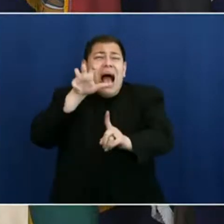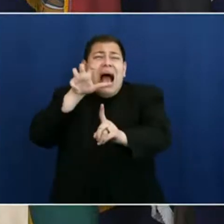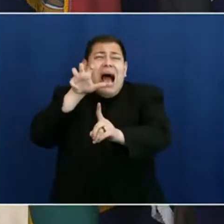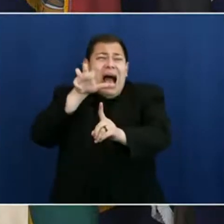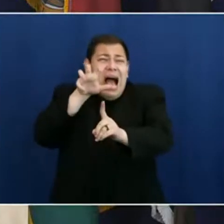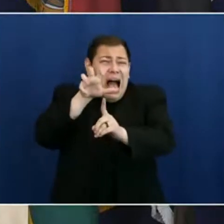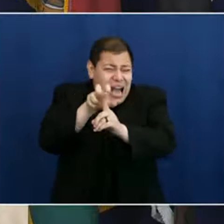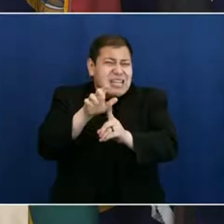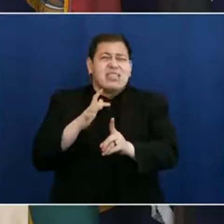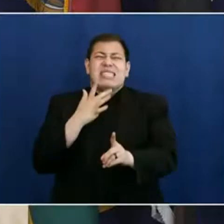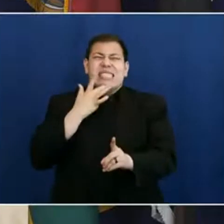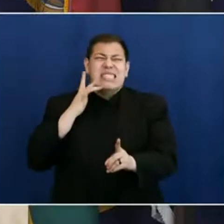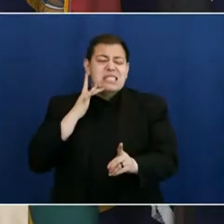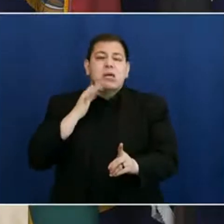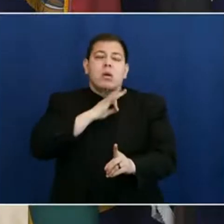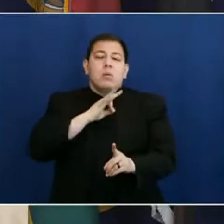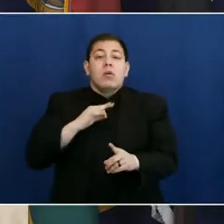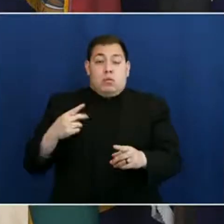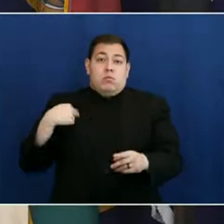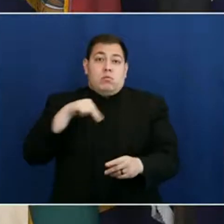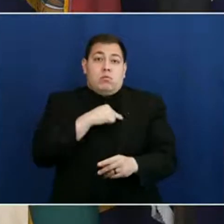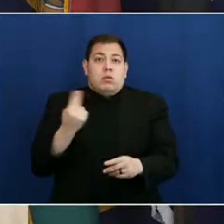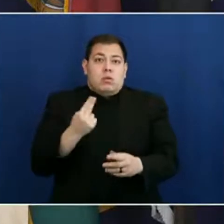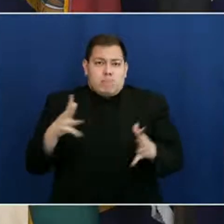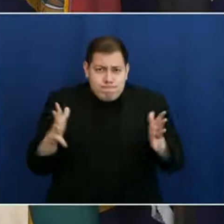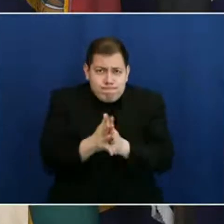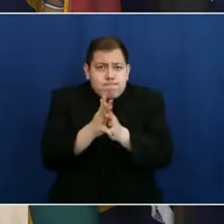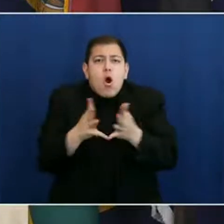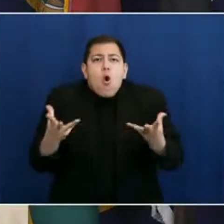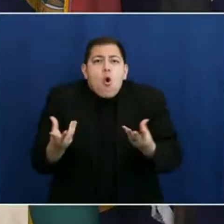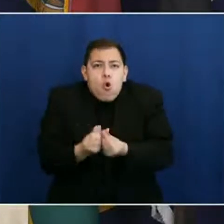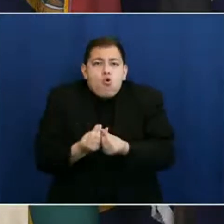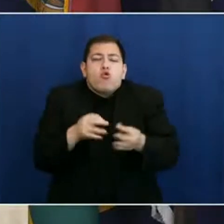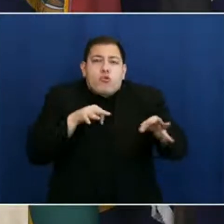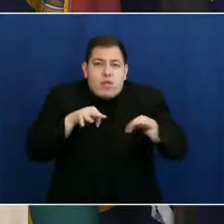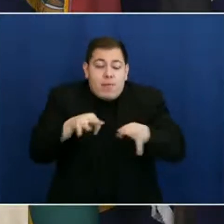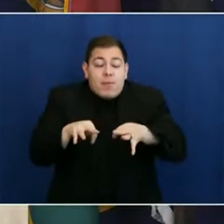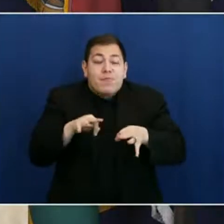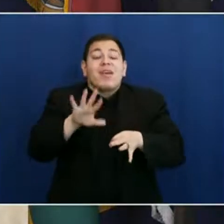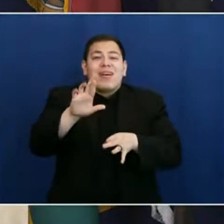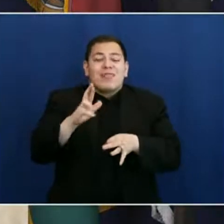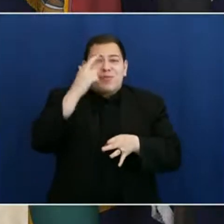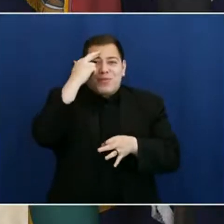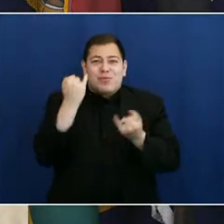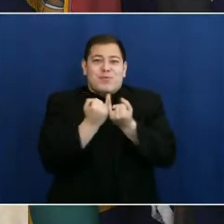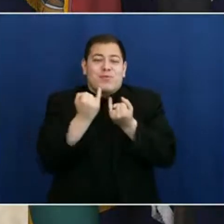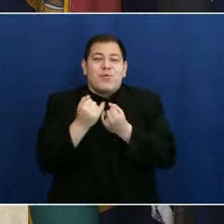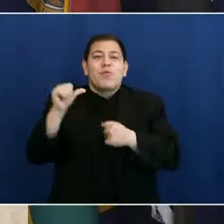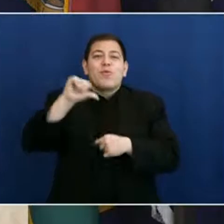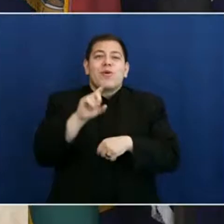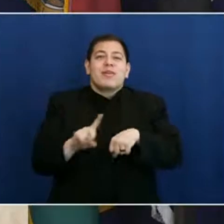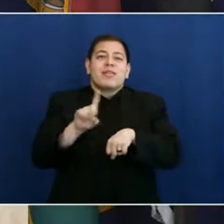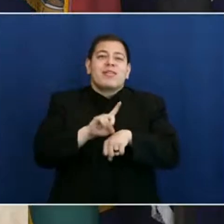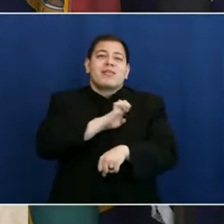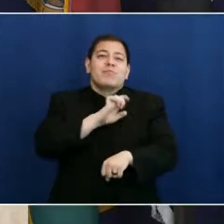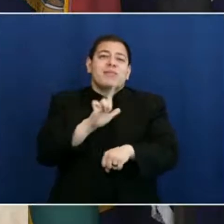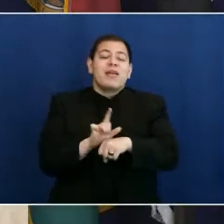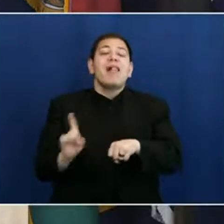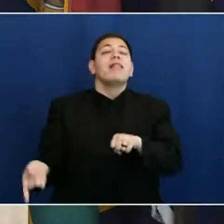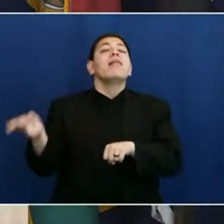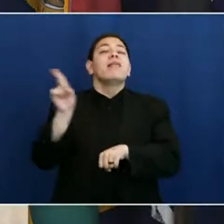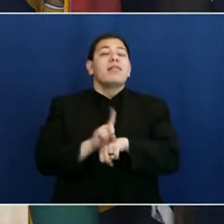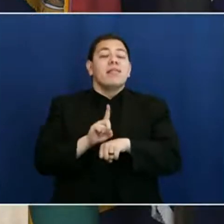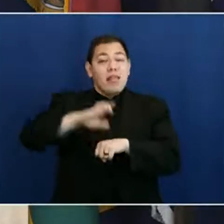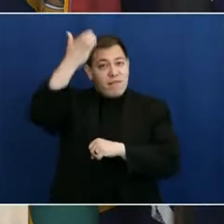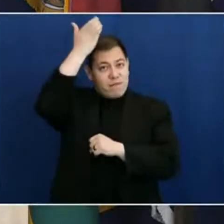seguir trabajando juntos para lograr nuestros objetivos. Hoy también es el Día Nacional de las Enfermeras, entonces quiero agradecer